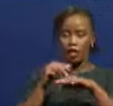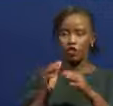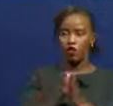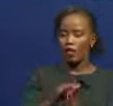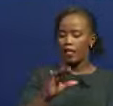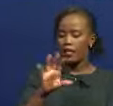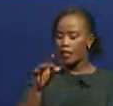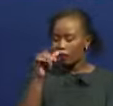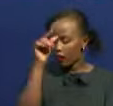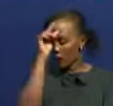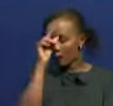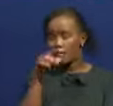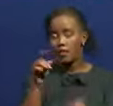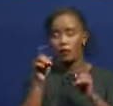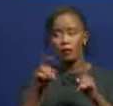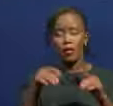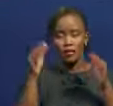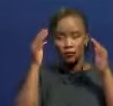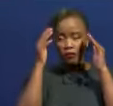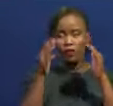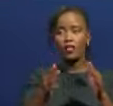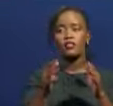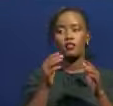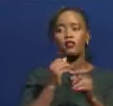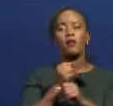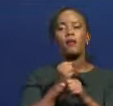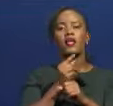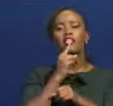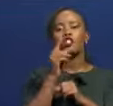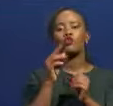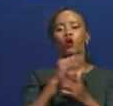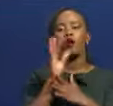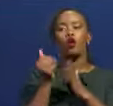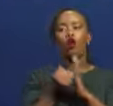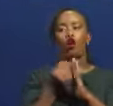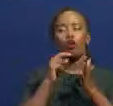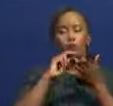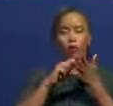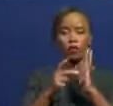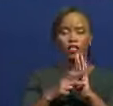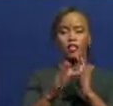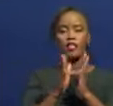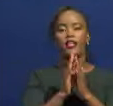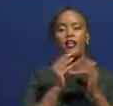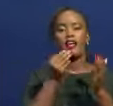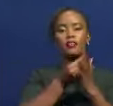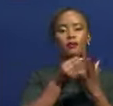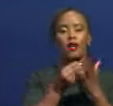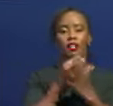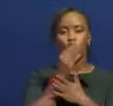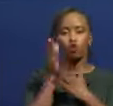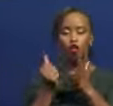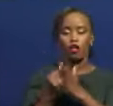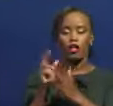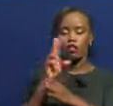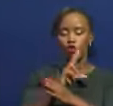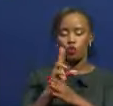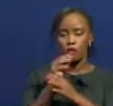more intentional in tracking projects and ensuring monies allocated for water projects are put to good